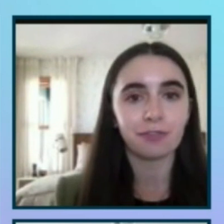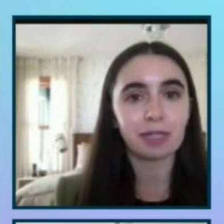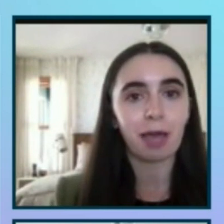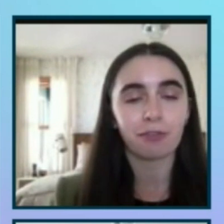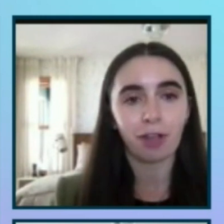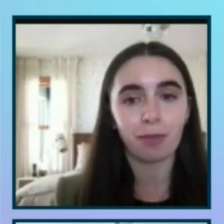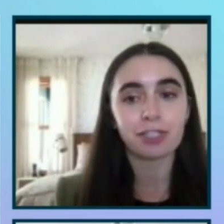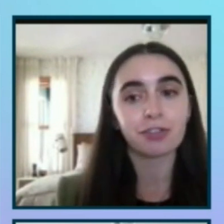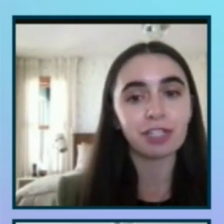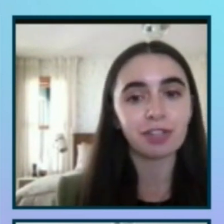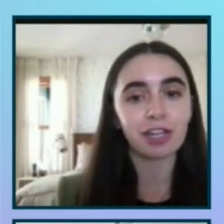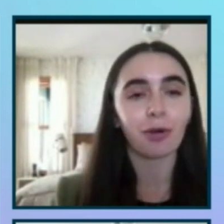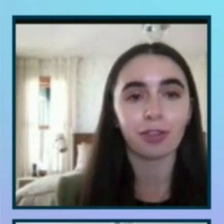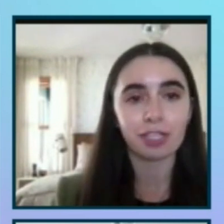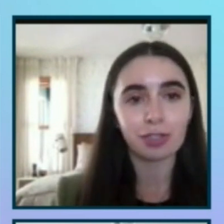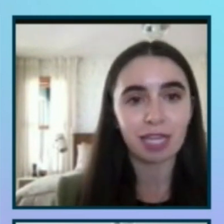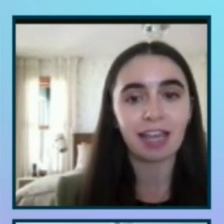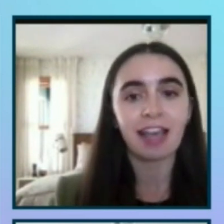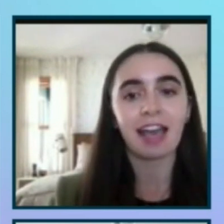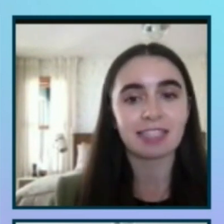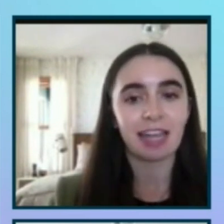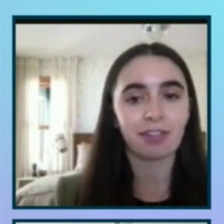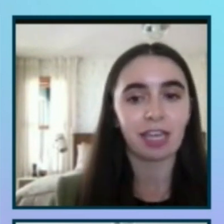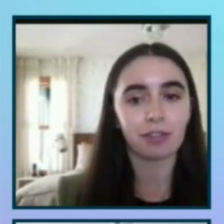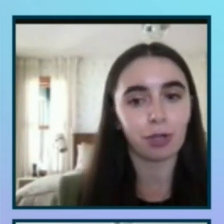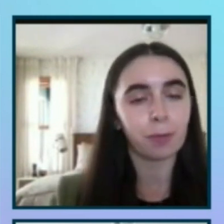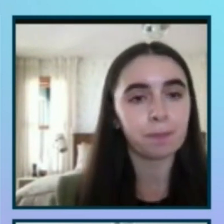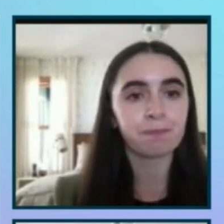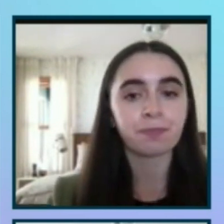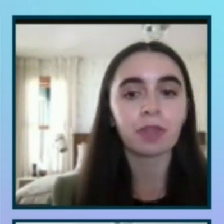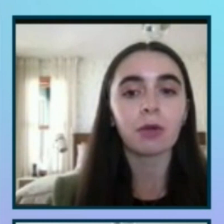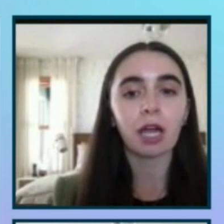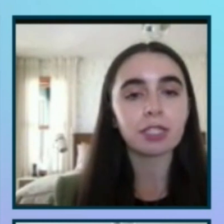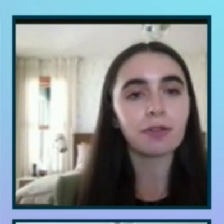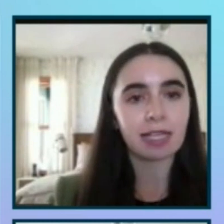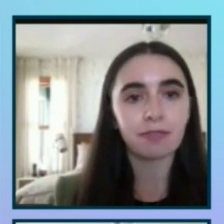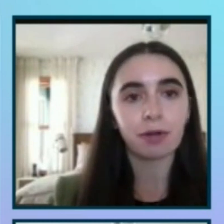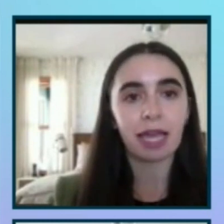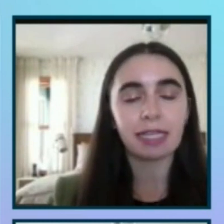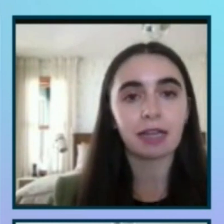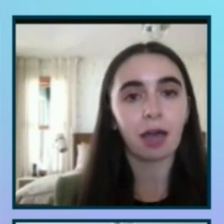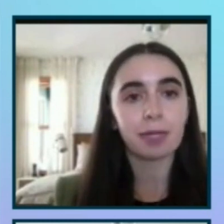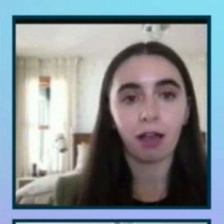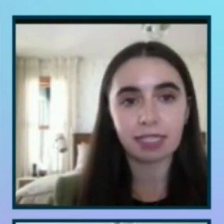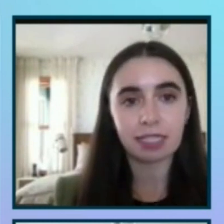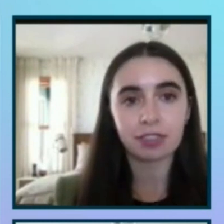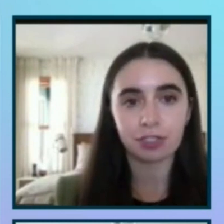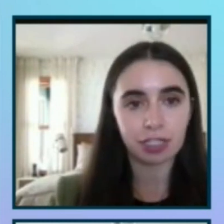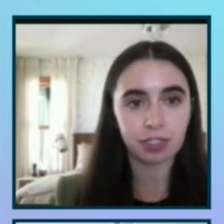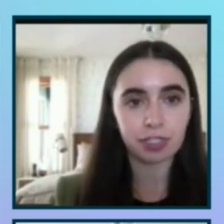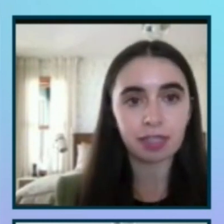hear feedback from the screen reader or the human as they navigate through. We also asked if there were any common